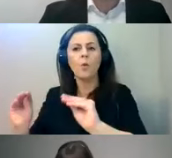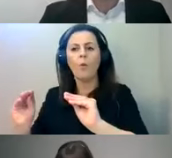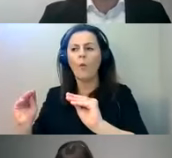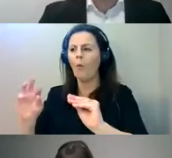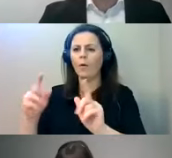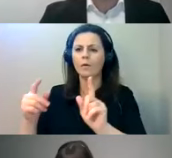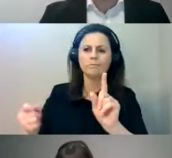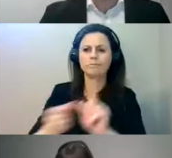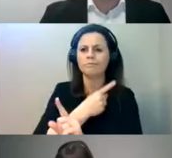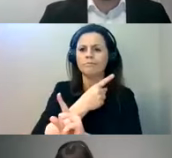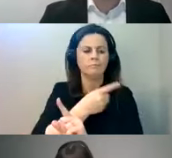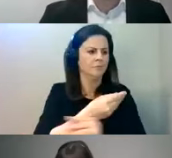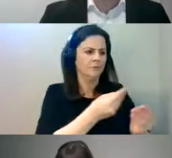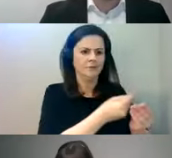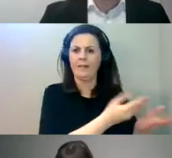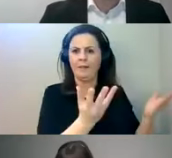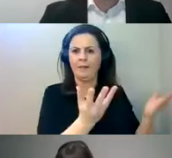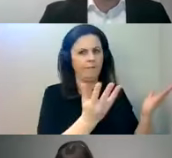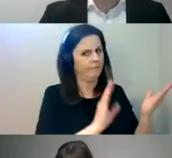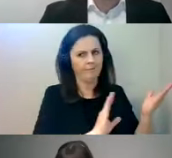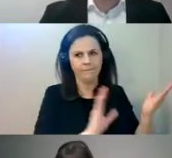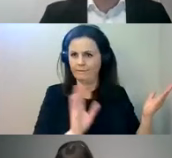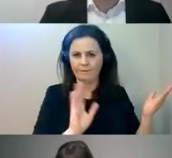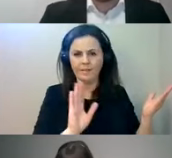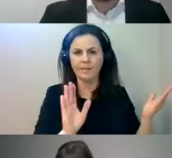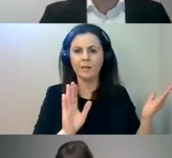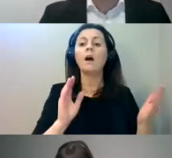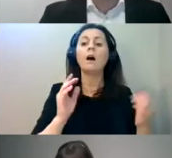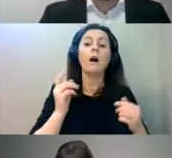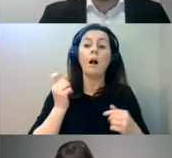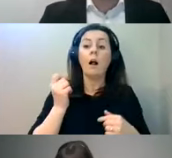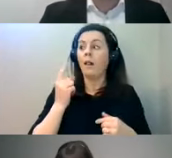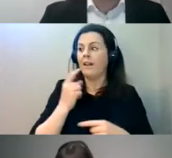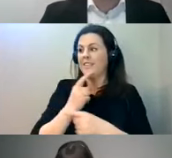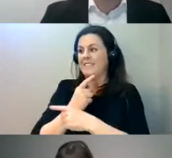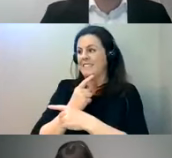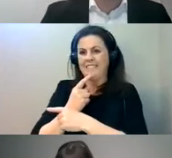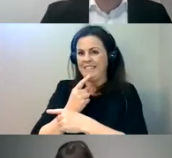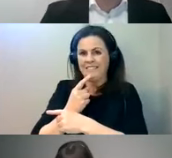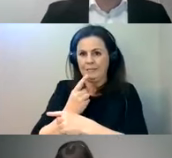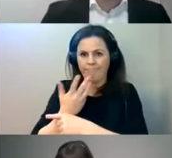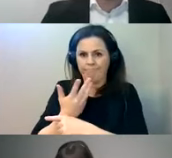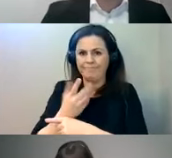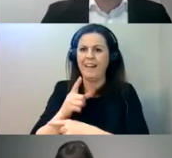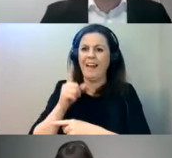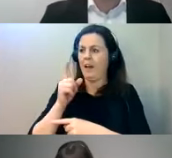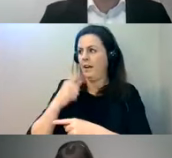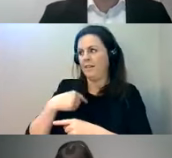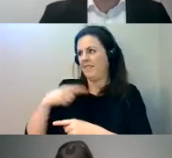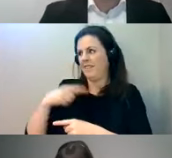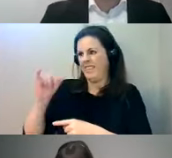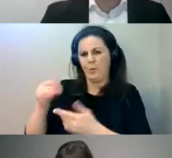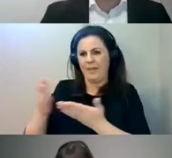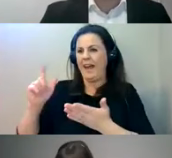by the attorney during the grantor's life, unless it's required to be sold or distributed to provide for